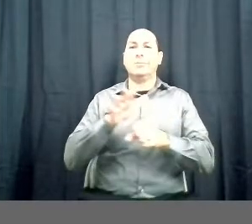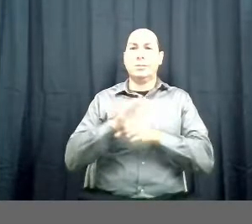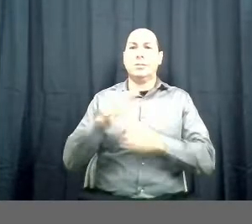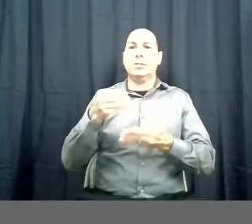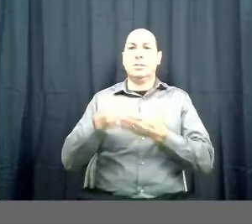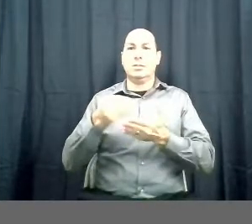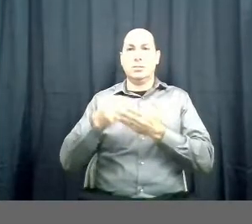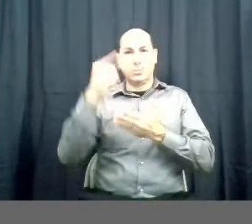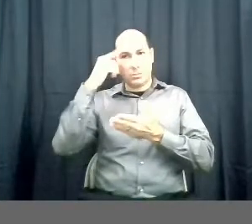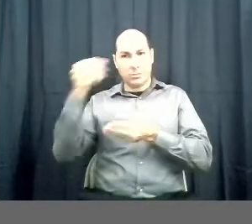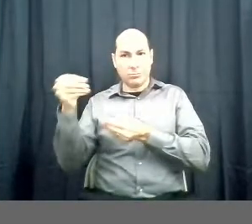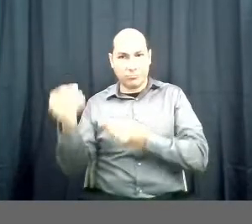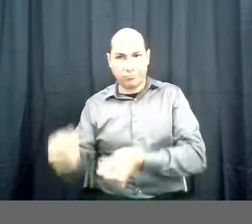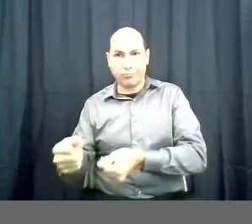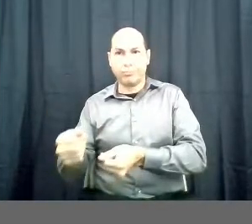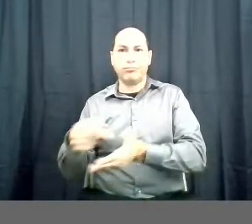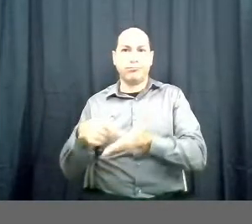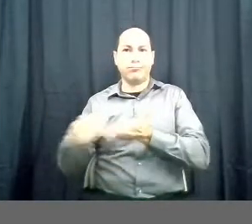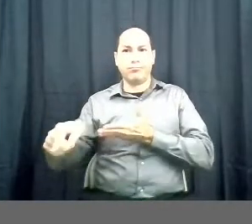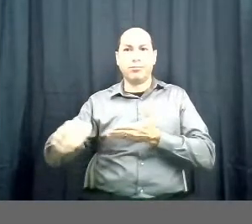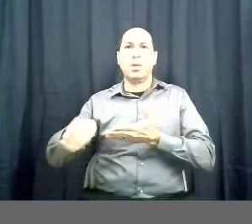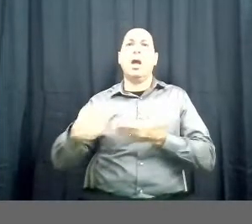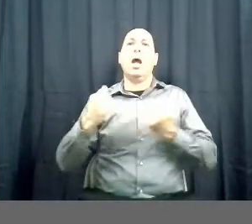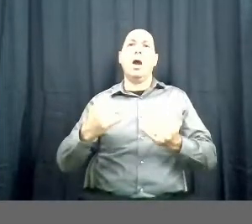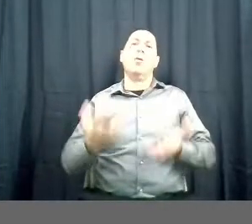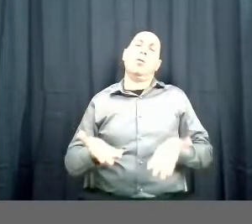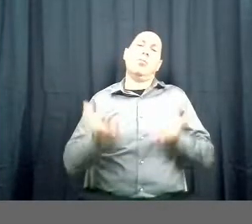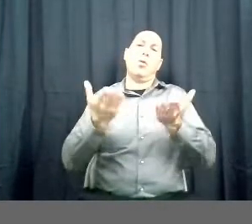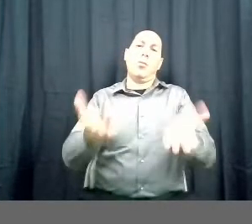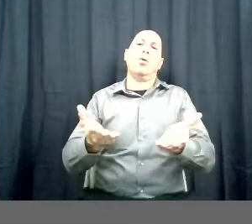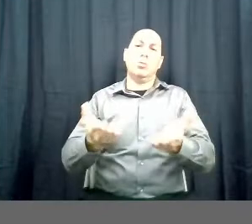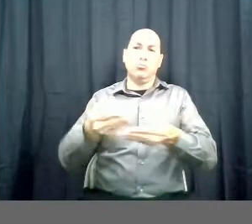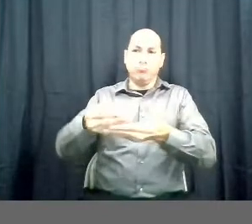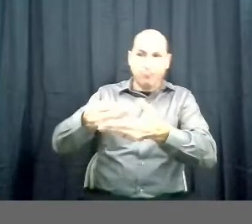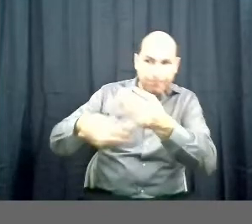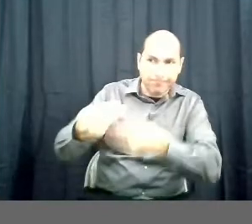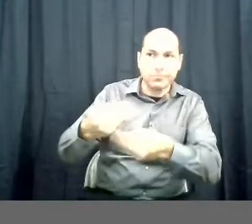propose that the transaction be approved. Thank you.